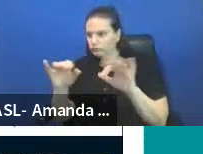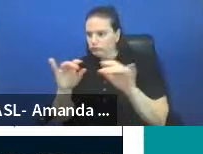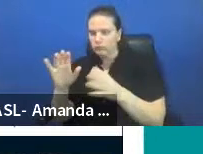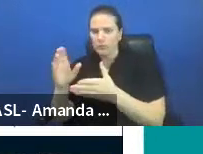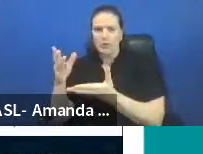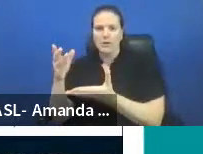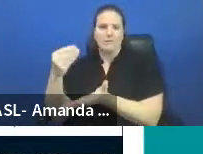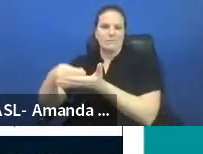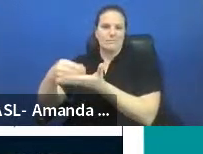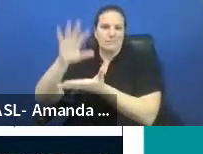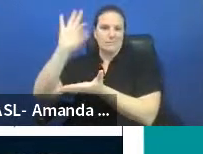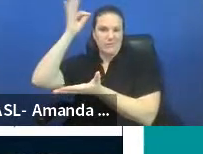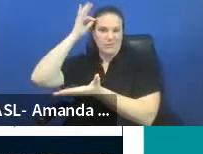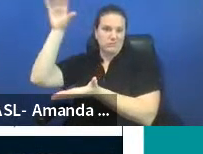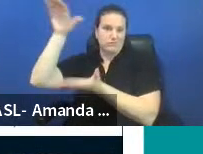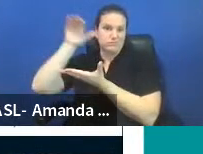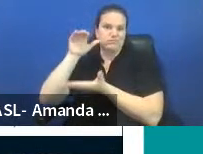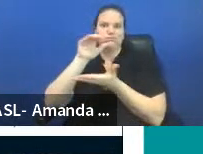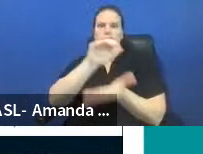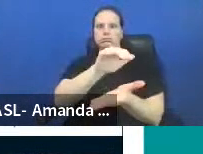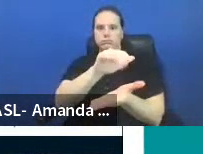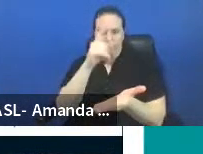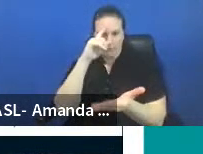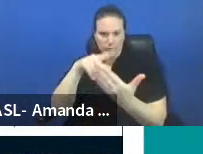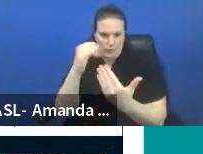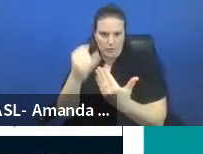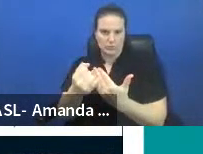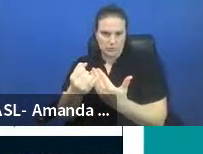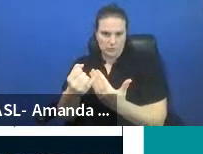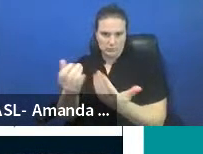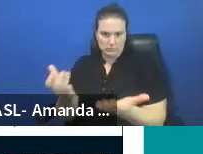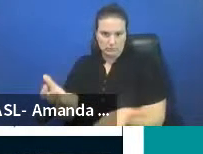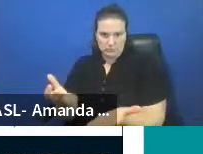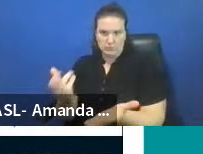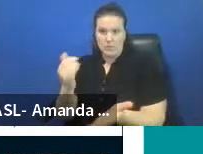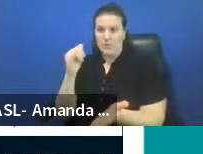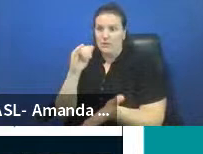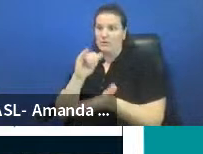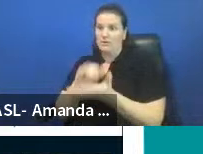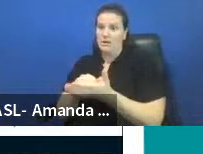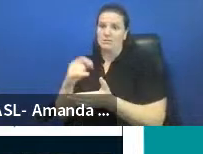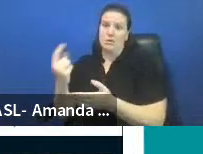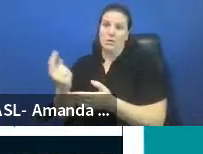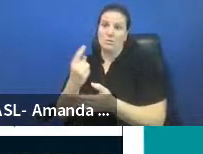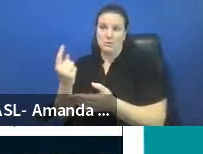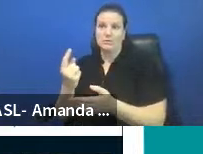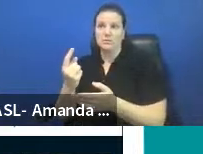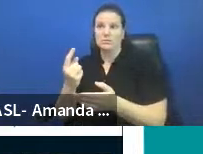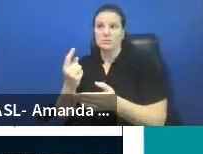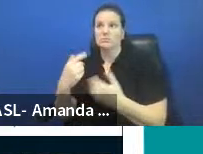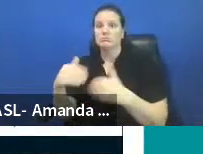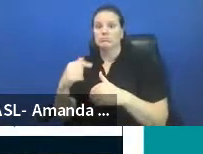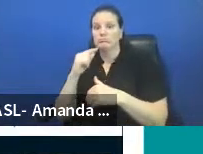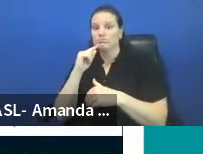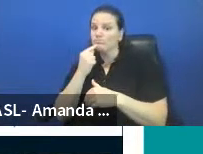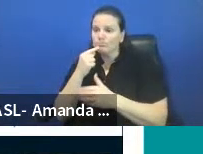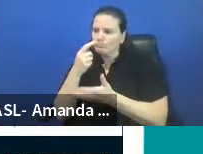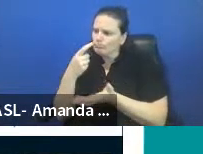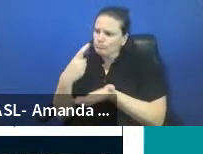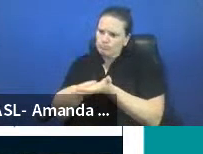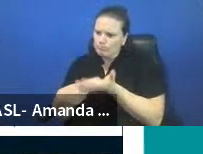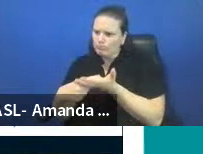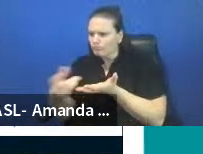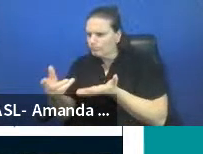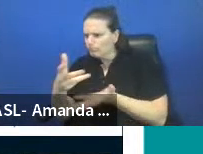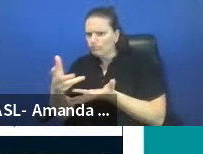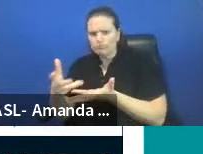federal dollars for this project. So that's always a intensive conversation,